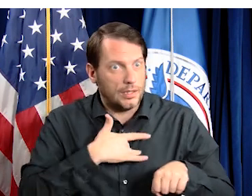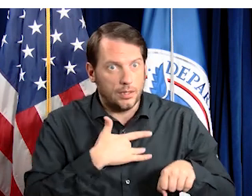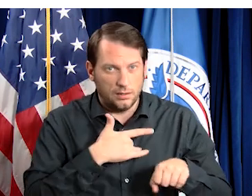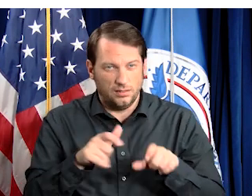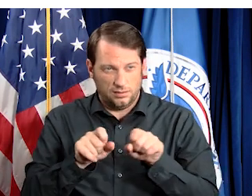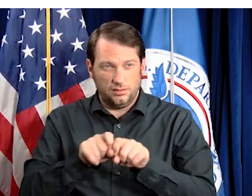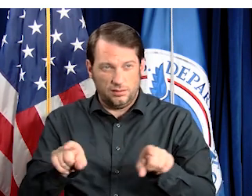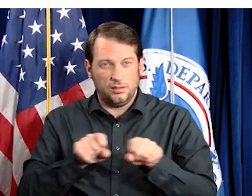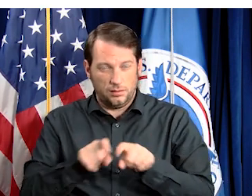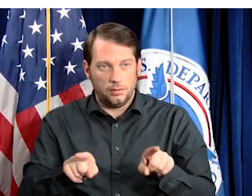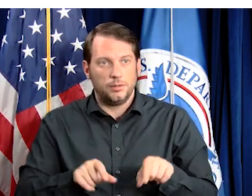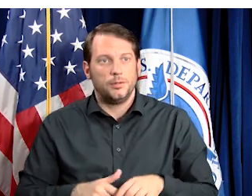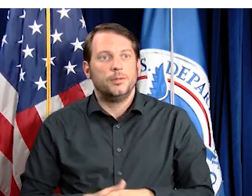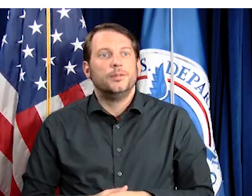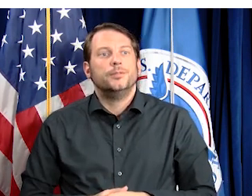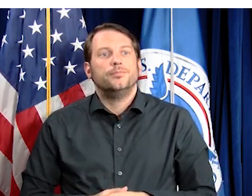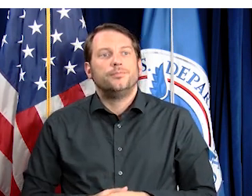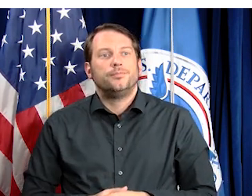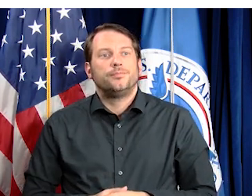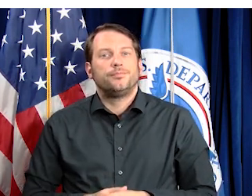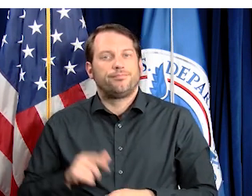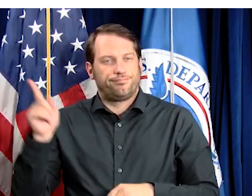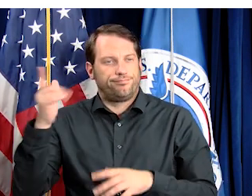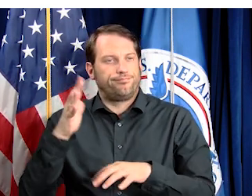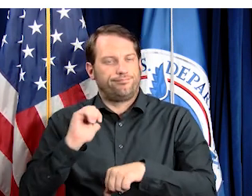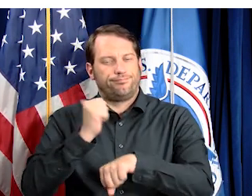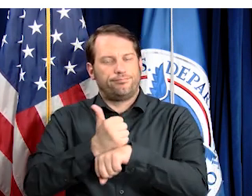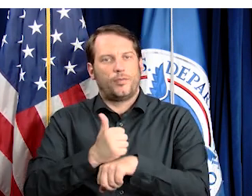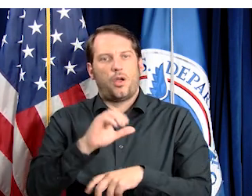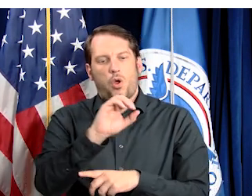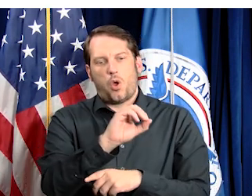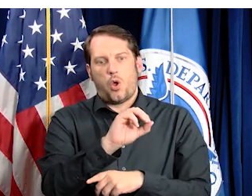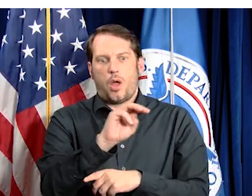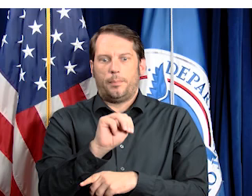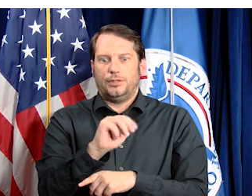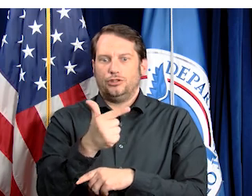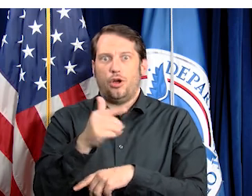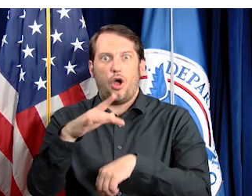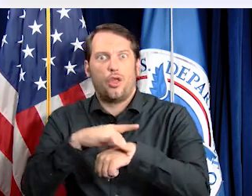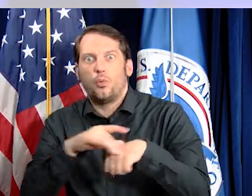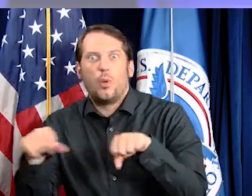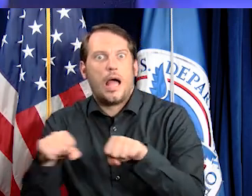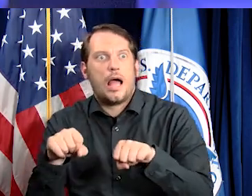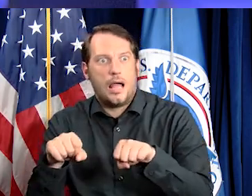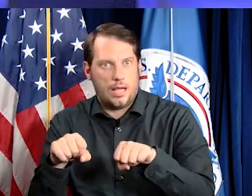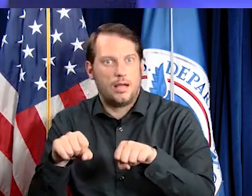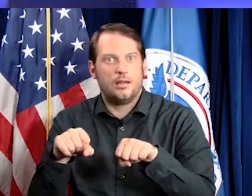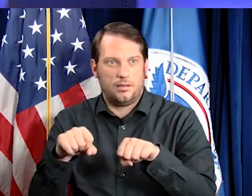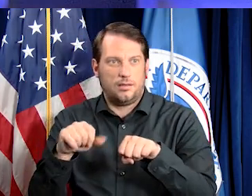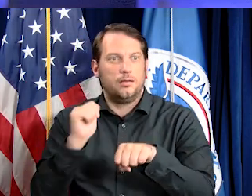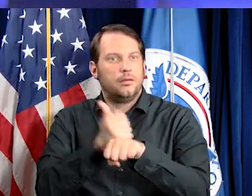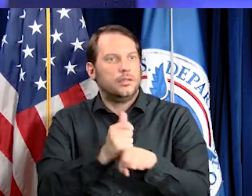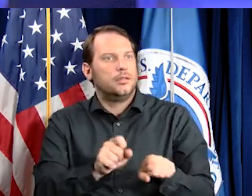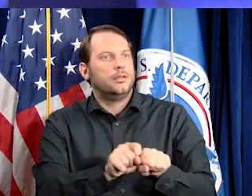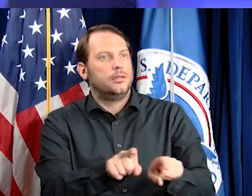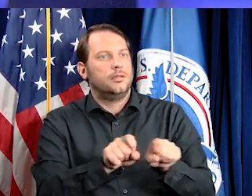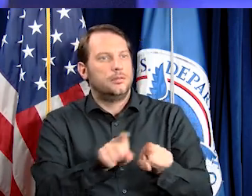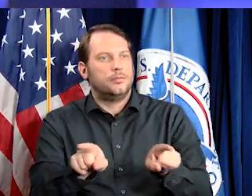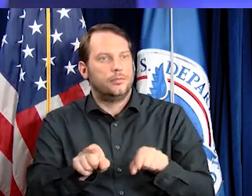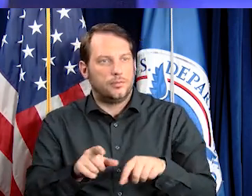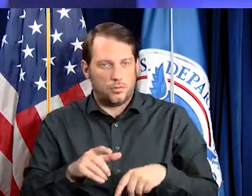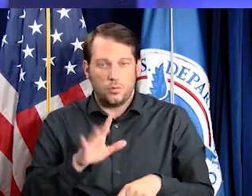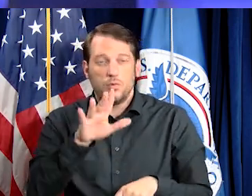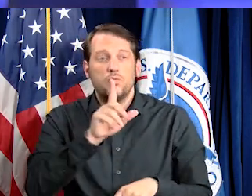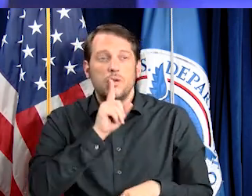of this work as OMG earthquake, because that's basically what people were tweeting. Now, the key is we don't want to tell people tweet when